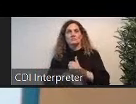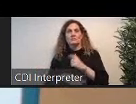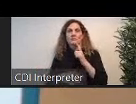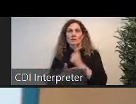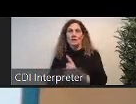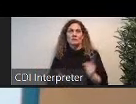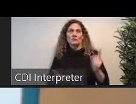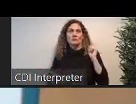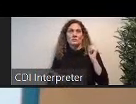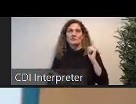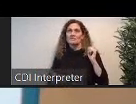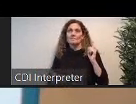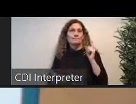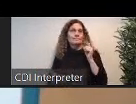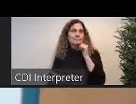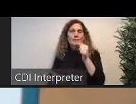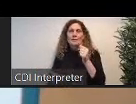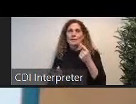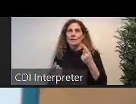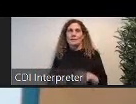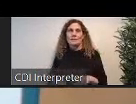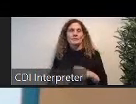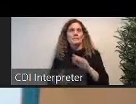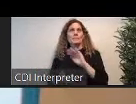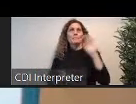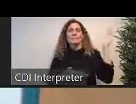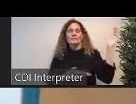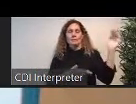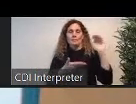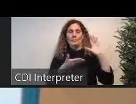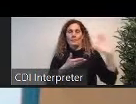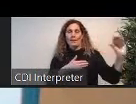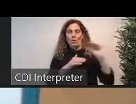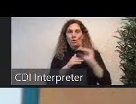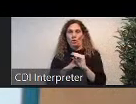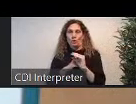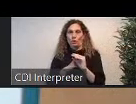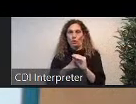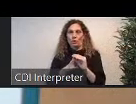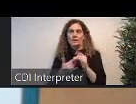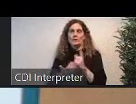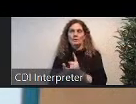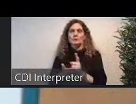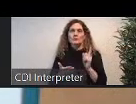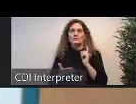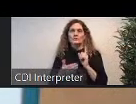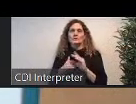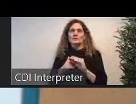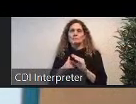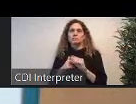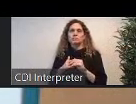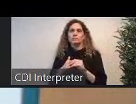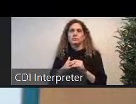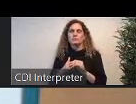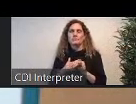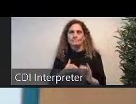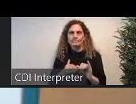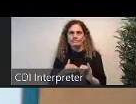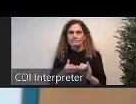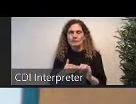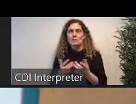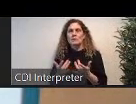Unfortunately, the allotments of vaccine that we've realized over the recent weeks has been anything but adequate and has